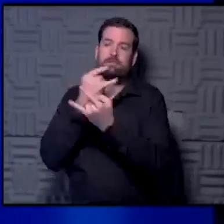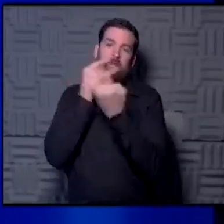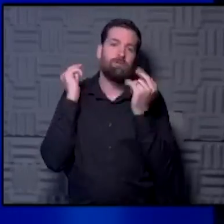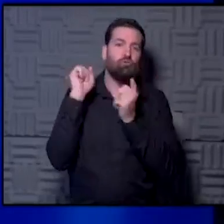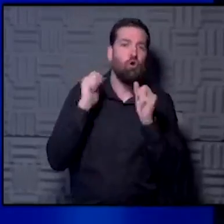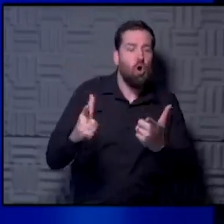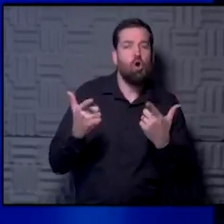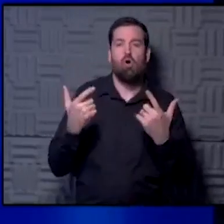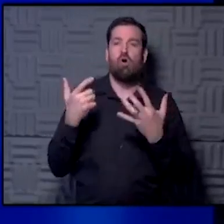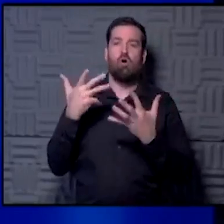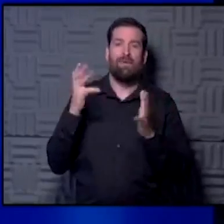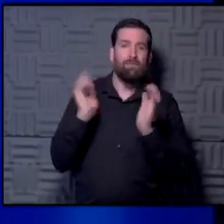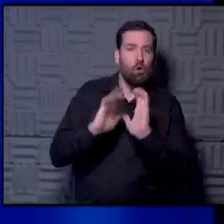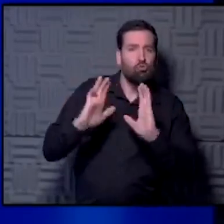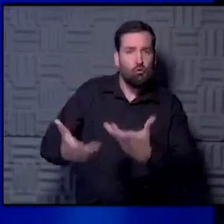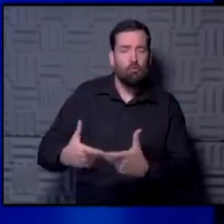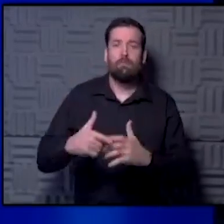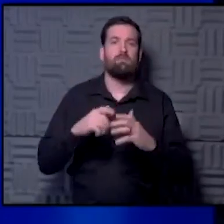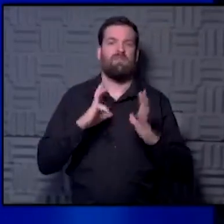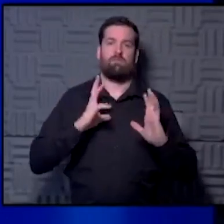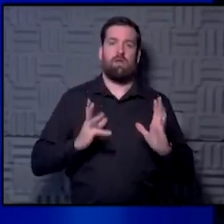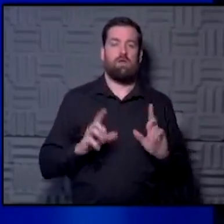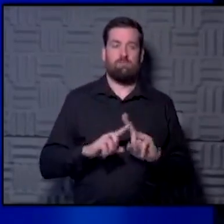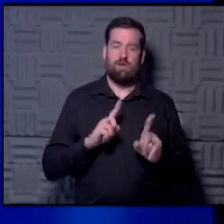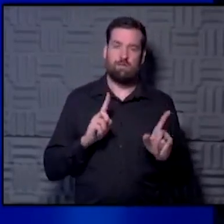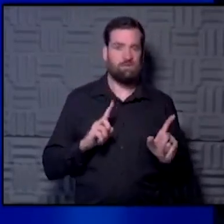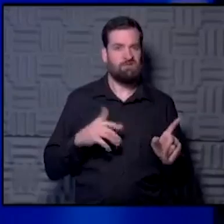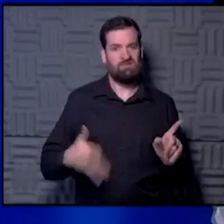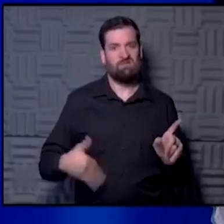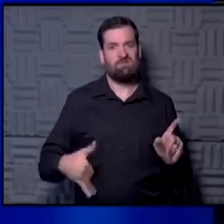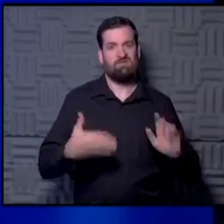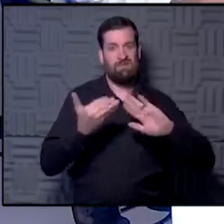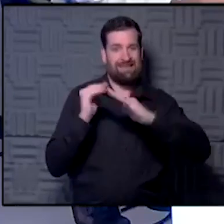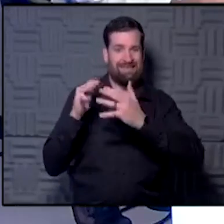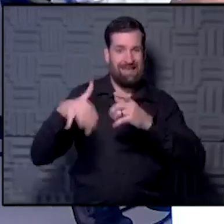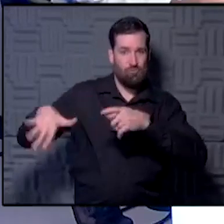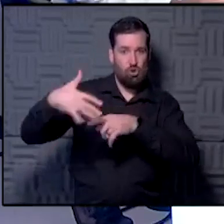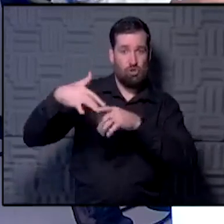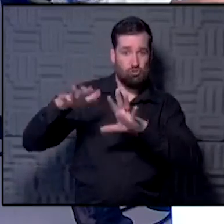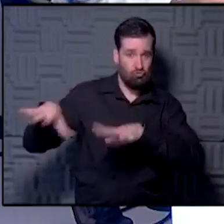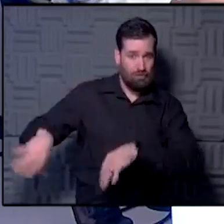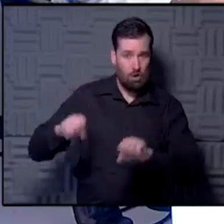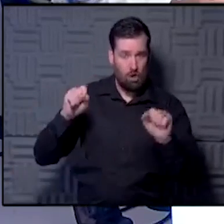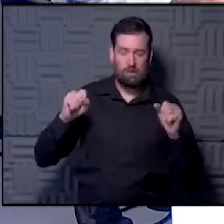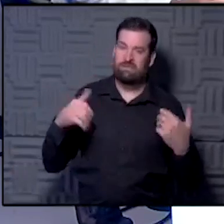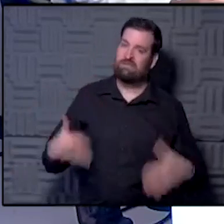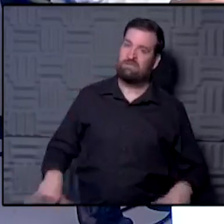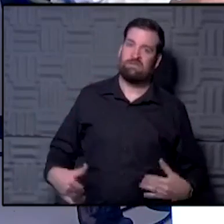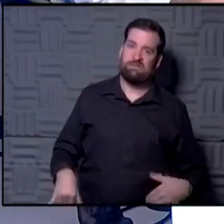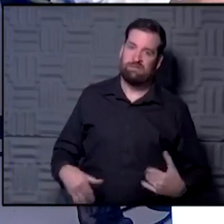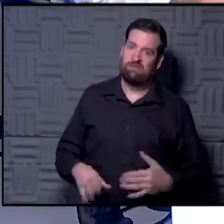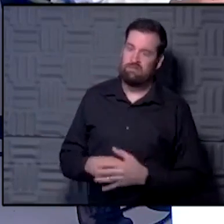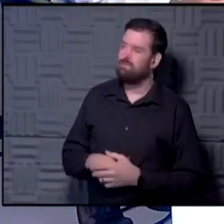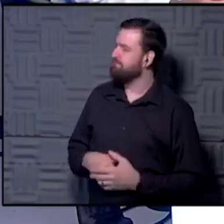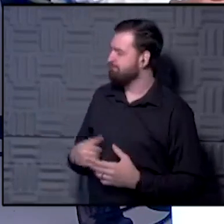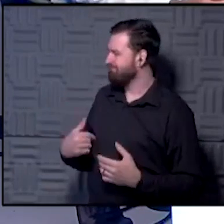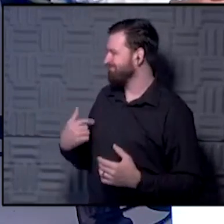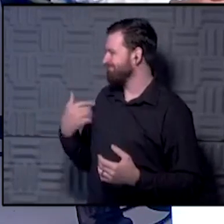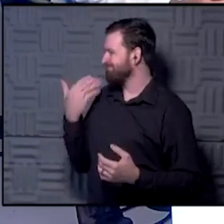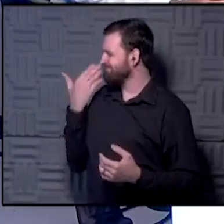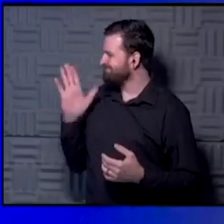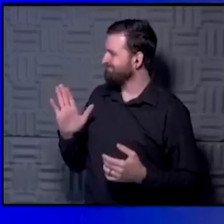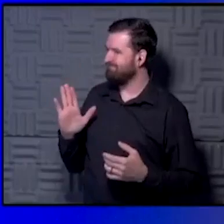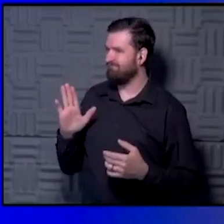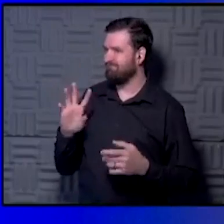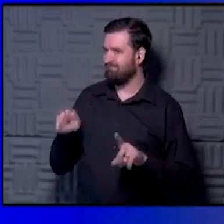and you've got it all figured out, that's one thing. That's a big deal for a neighborhood association to take on today, Dana. Yeah, and I don't know if